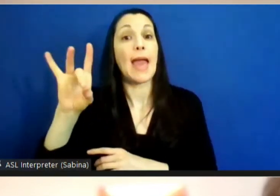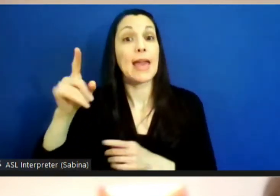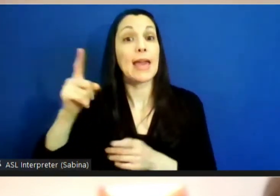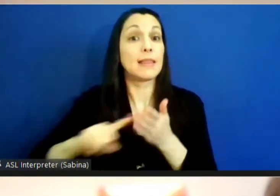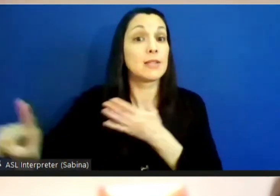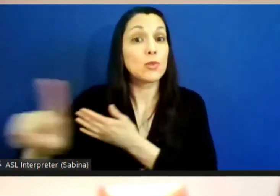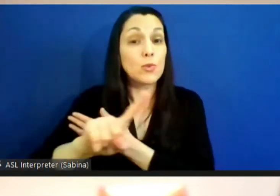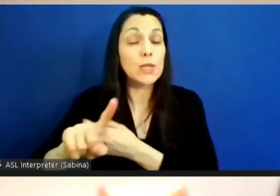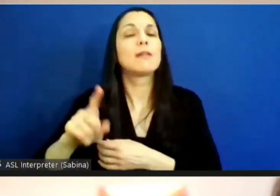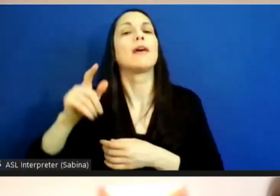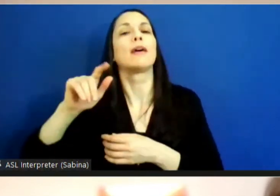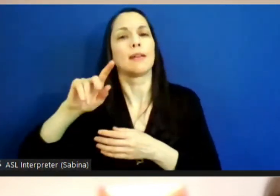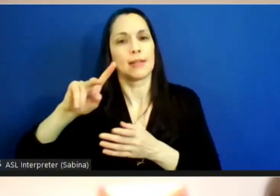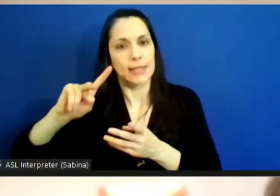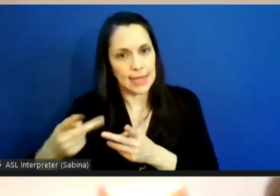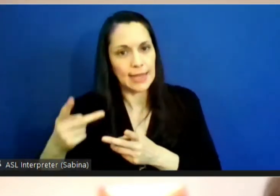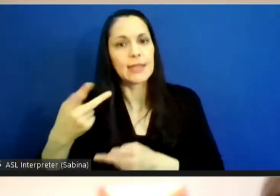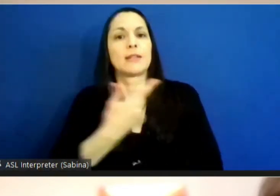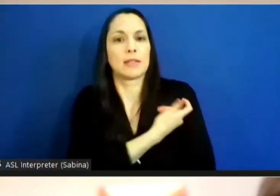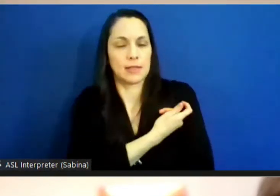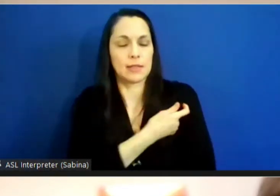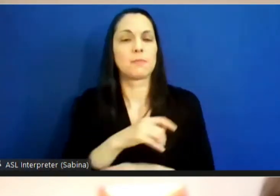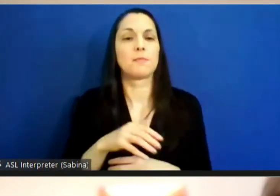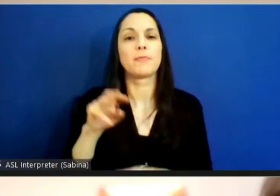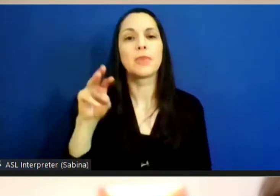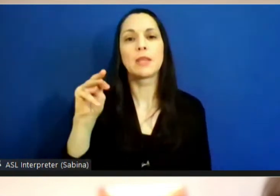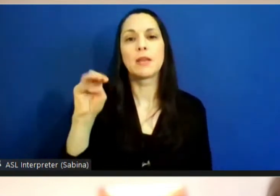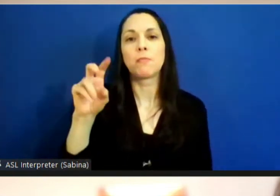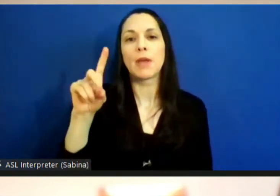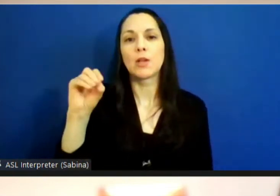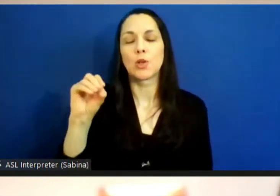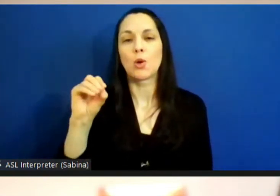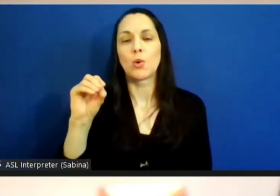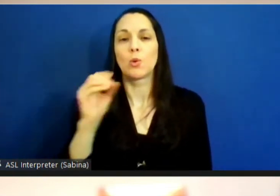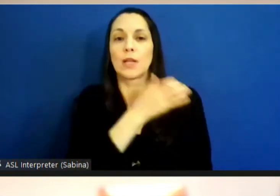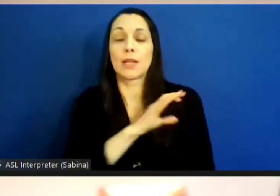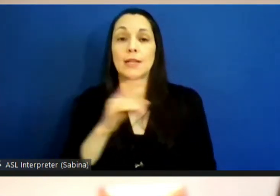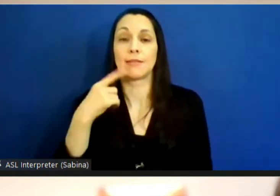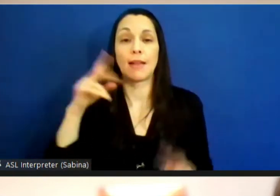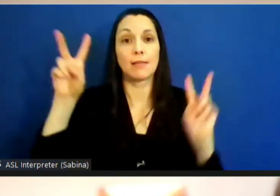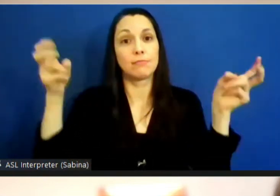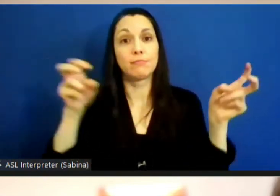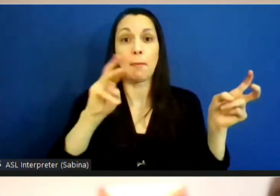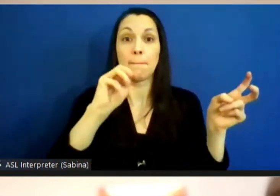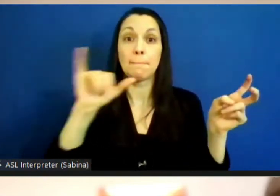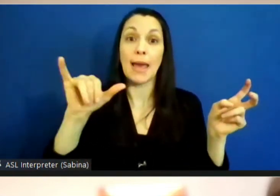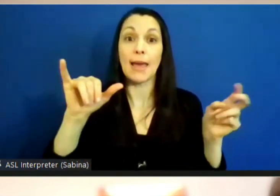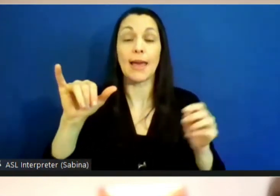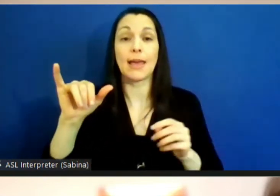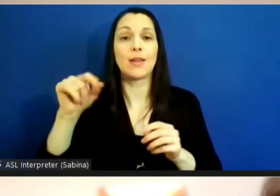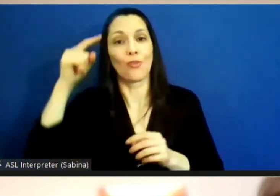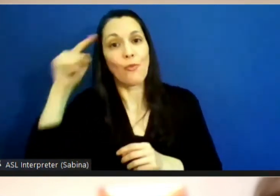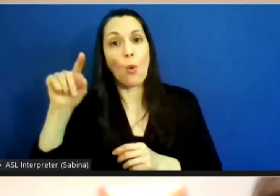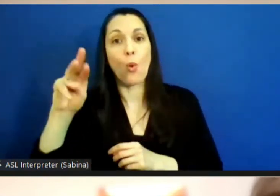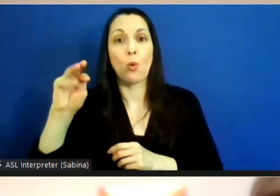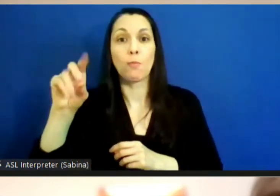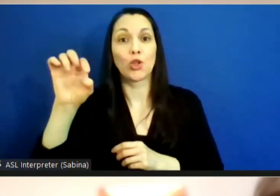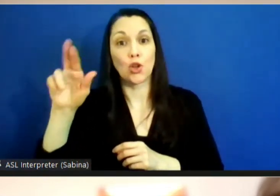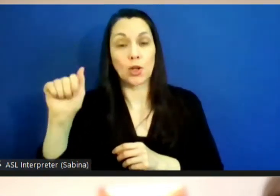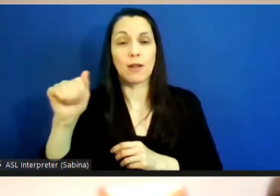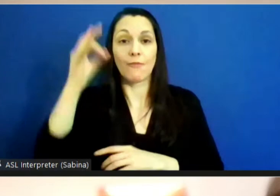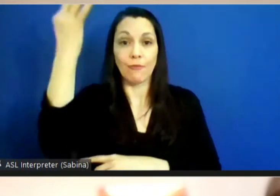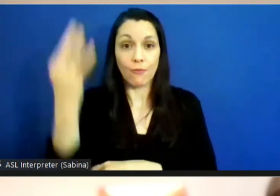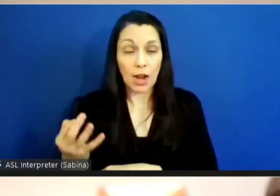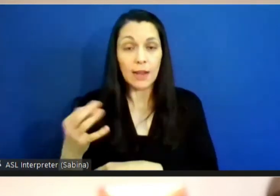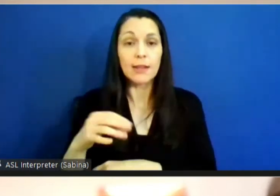Mendocino Community Clinic has declared May is for Moderna. And on Fridays from 5:30 to 7:30 each